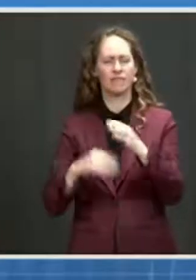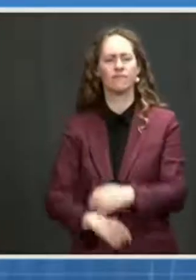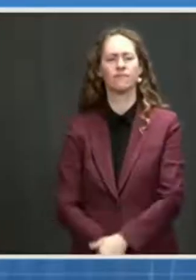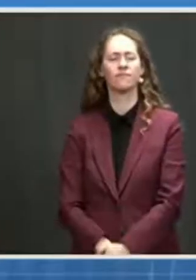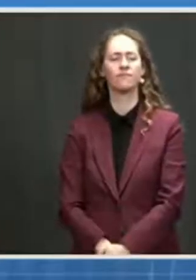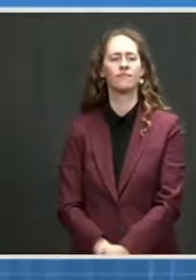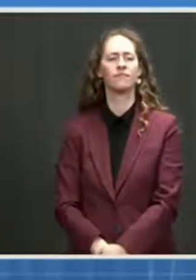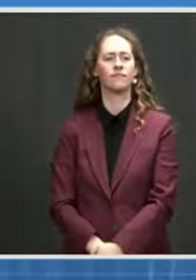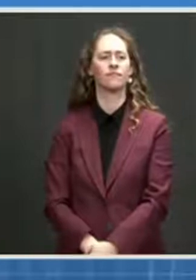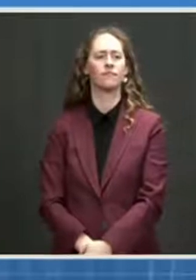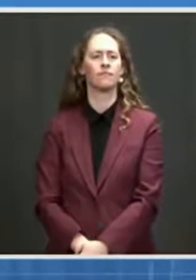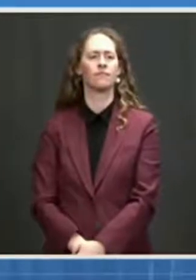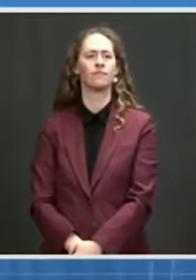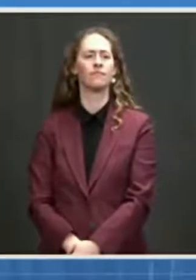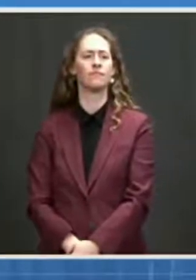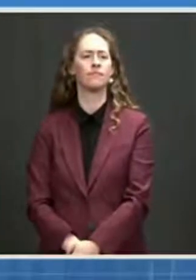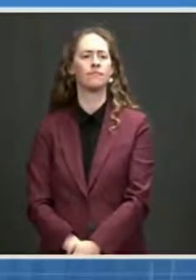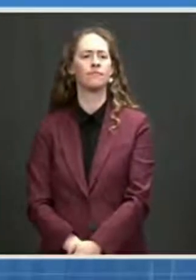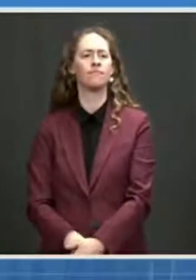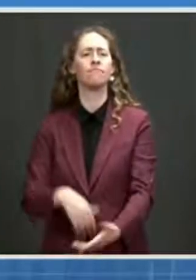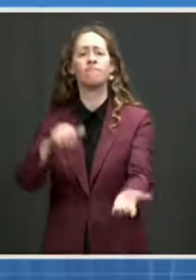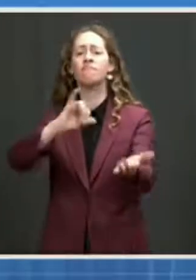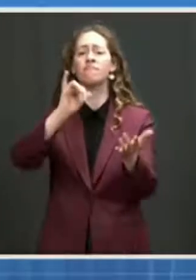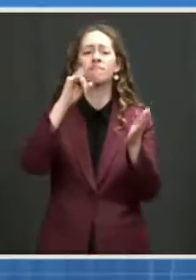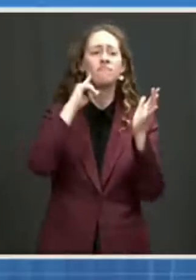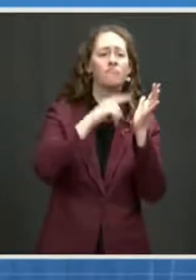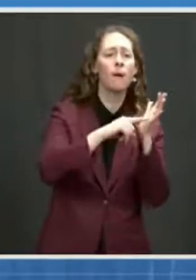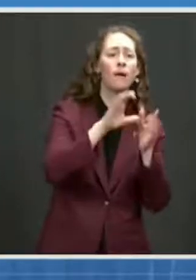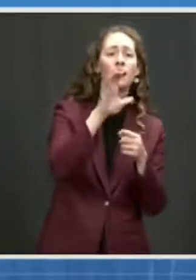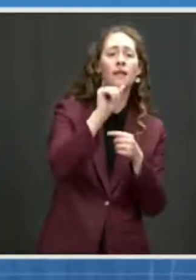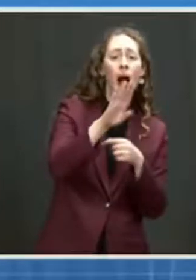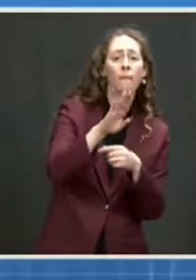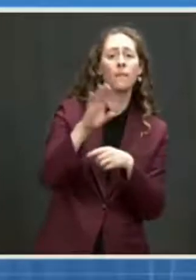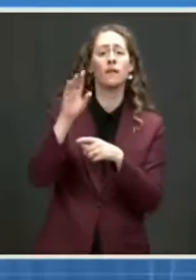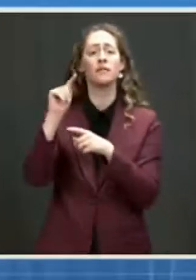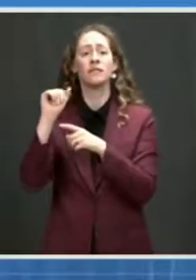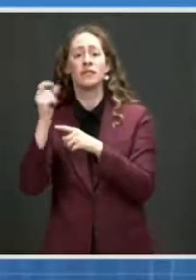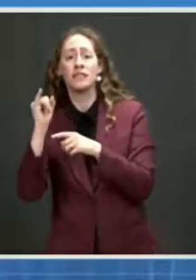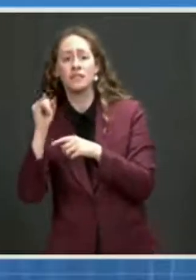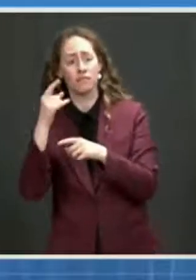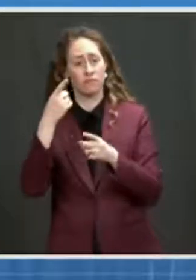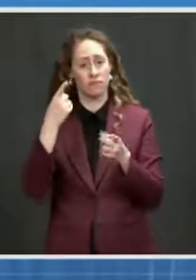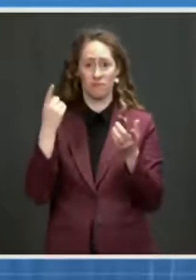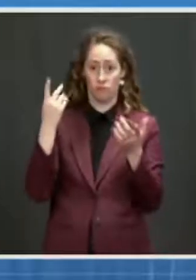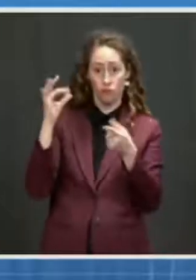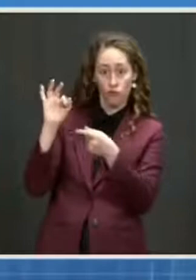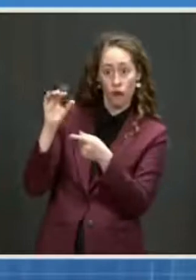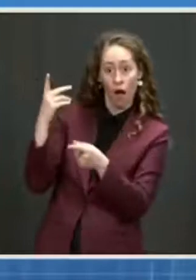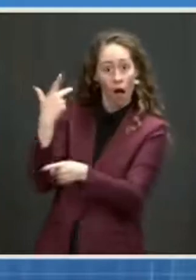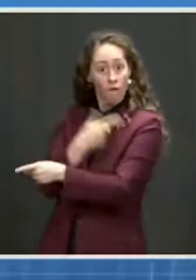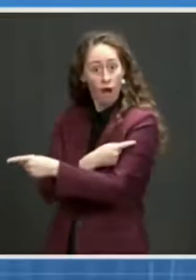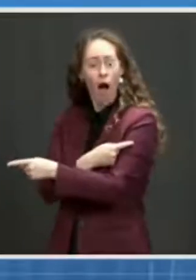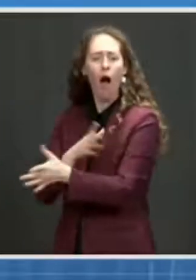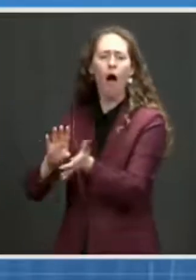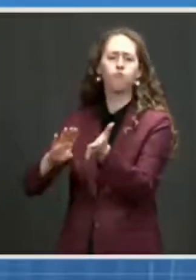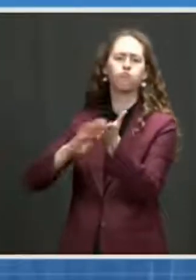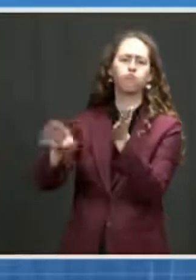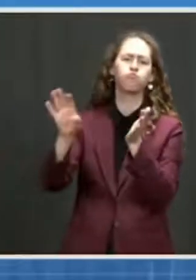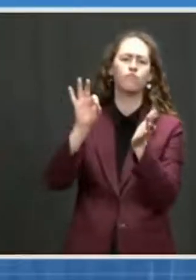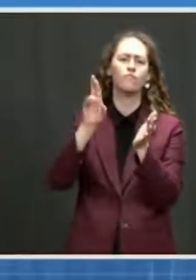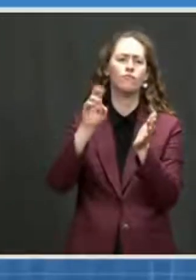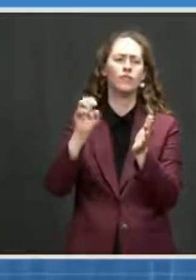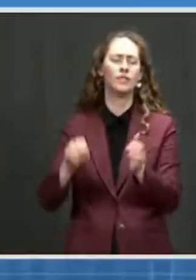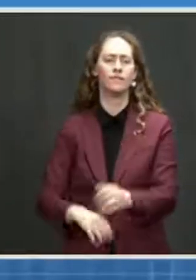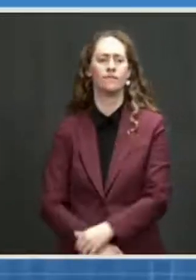sites. In rural South Central Texas, Spartan Public Transit has provided free bus rides to appointments and assigned